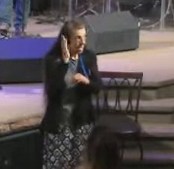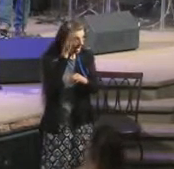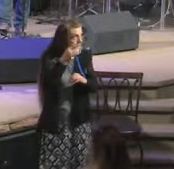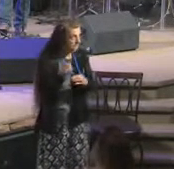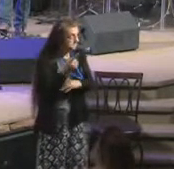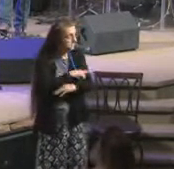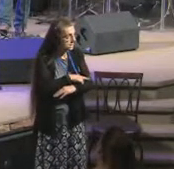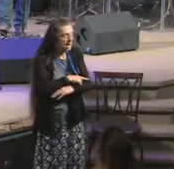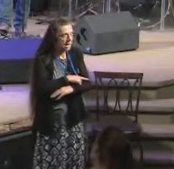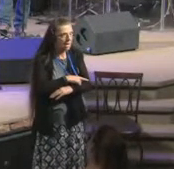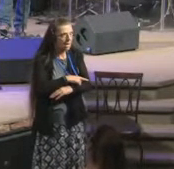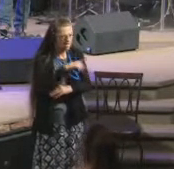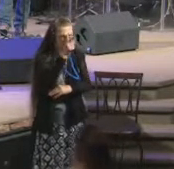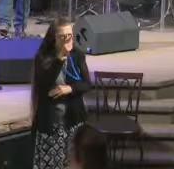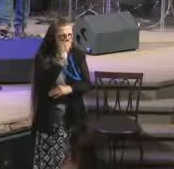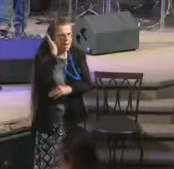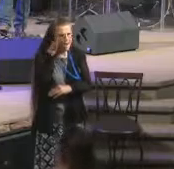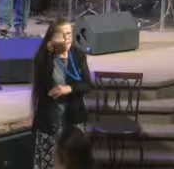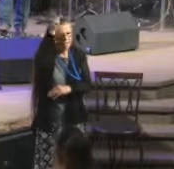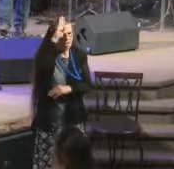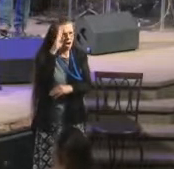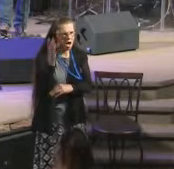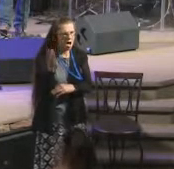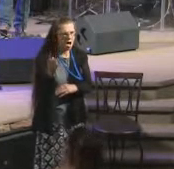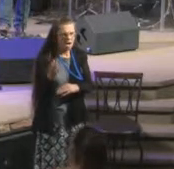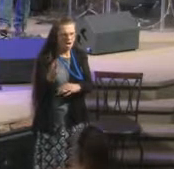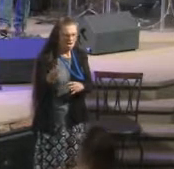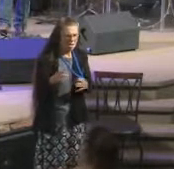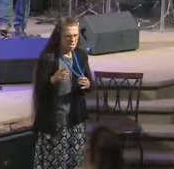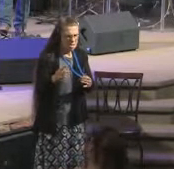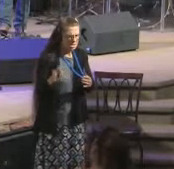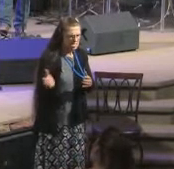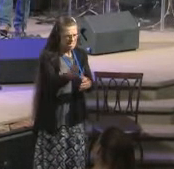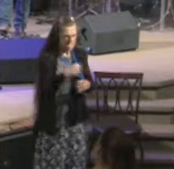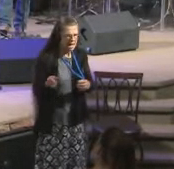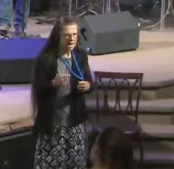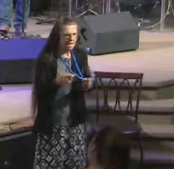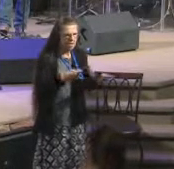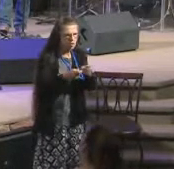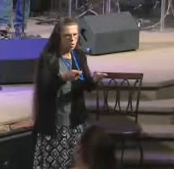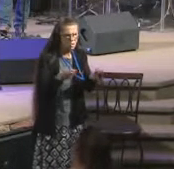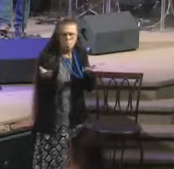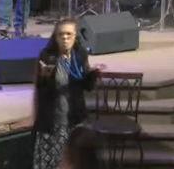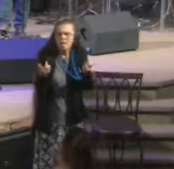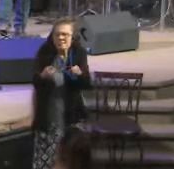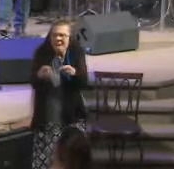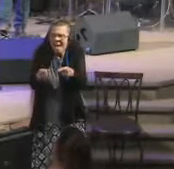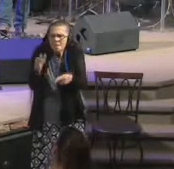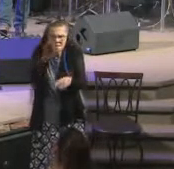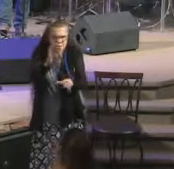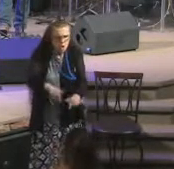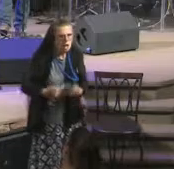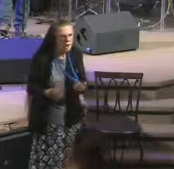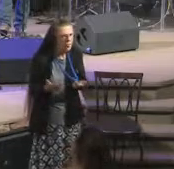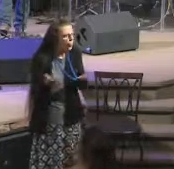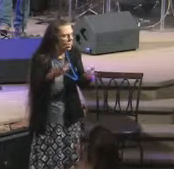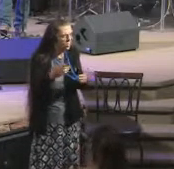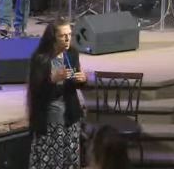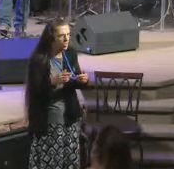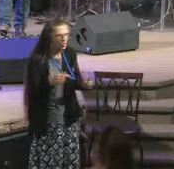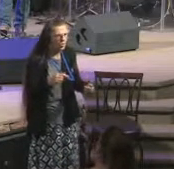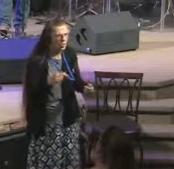today? Would you let Him totally take control of whatever it is that's going on in your life, whatever you're dealing with? Would you